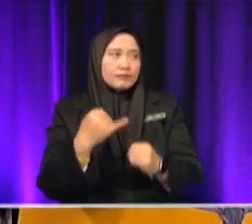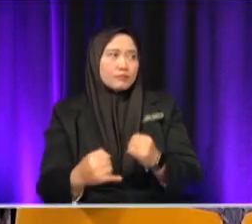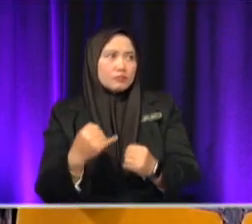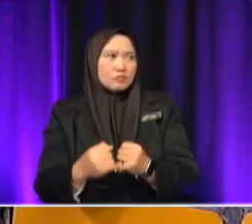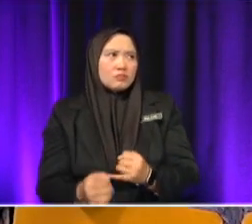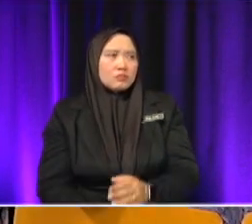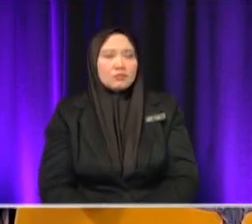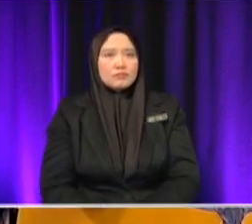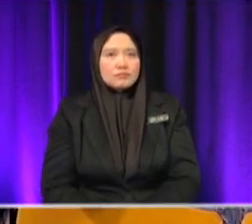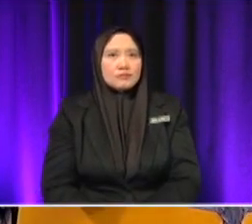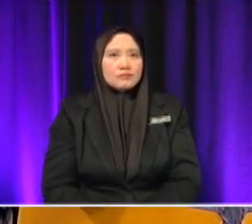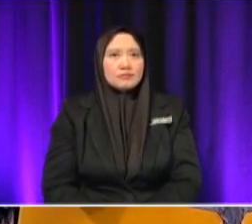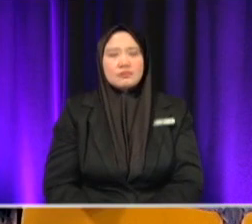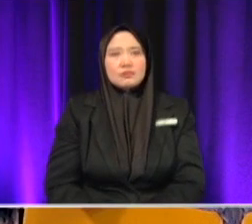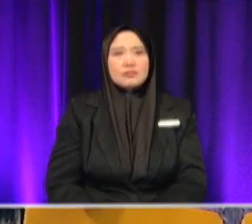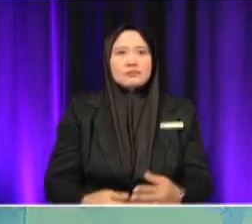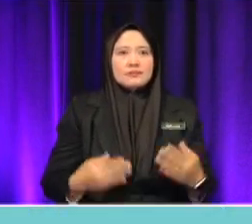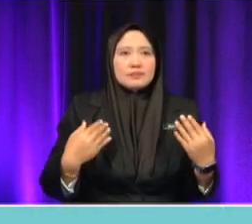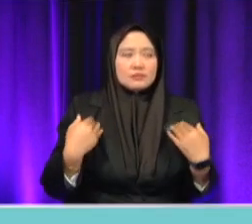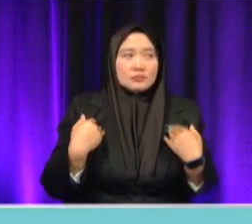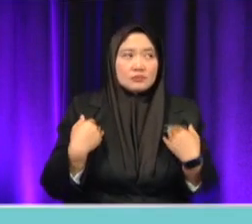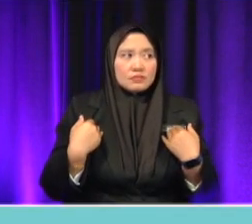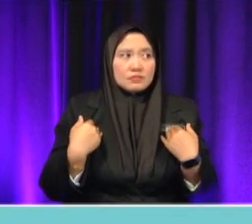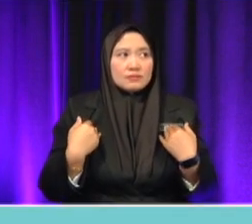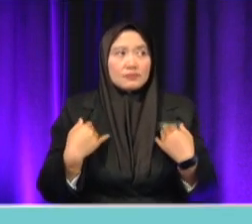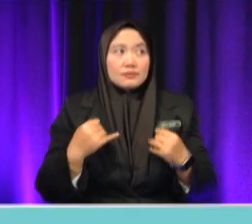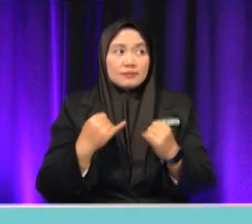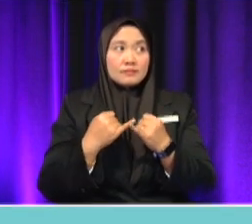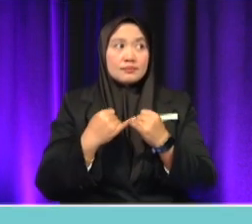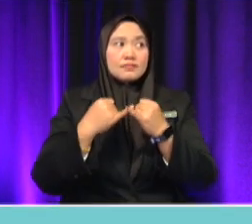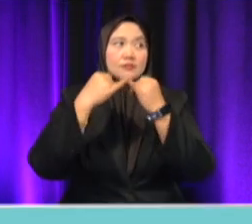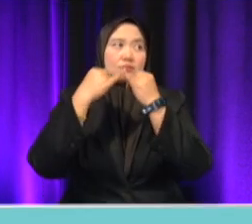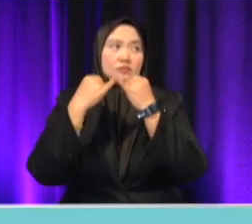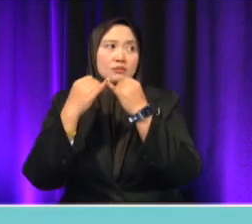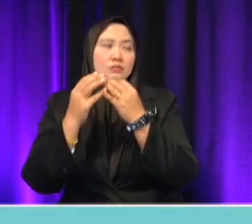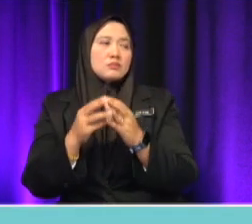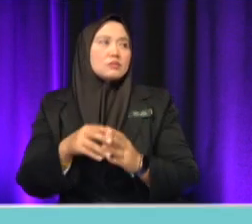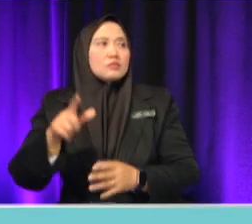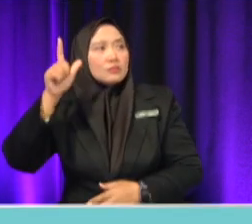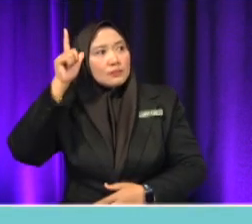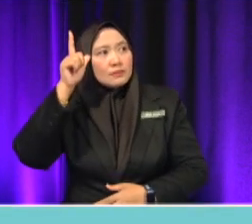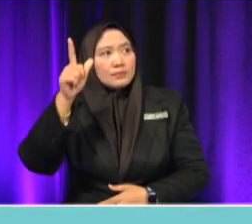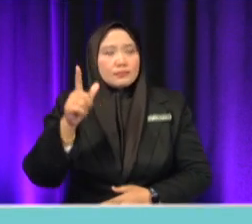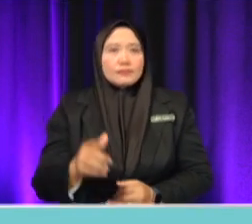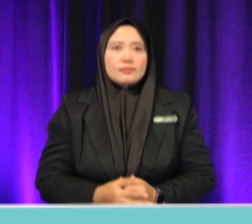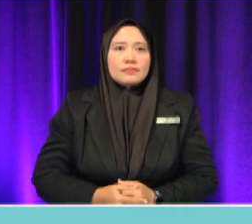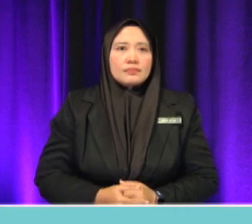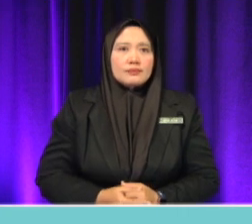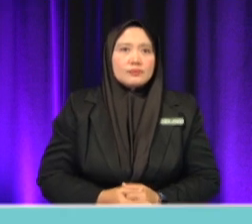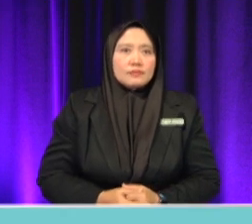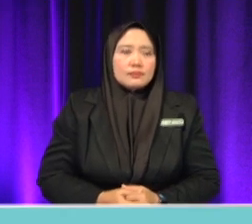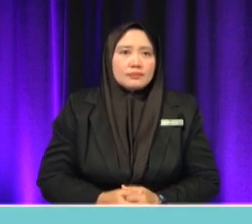bit unique as well. So what is the writer's intention? So as compared to questions 1 till 4,